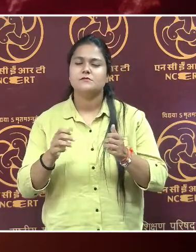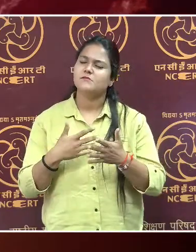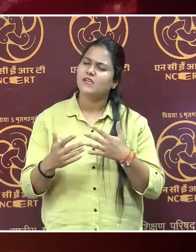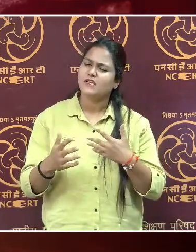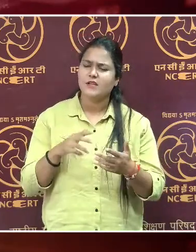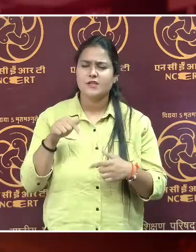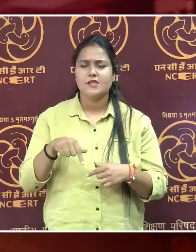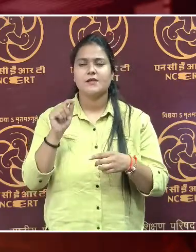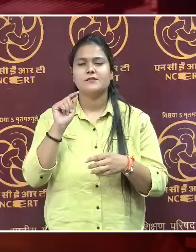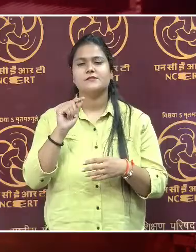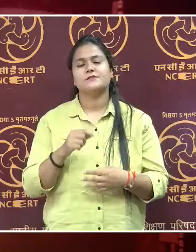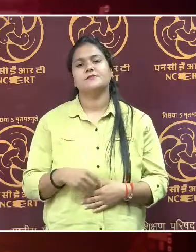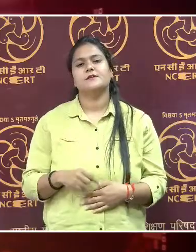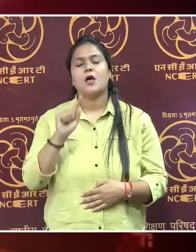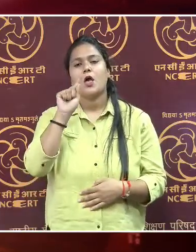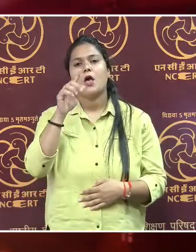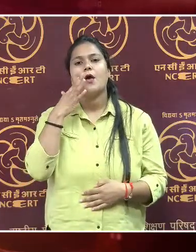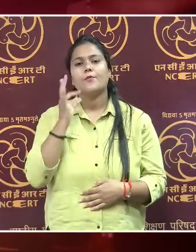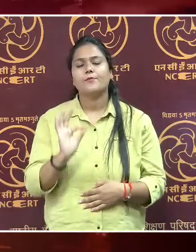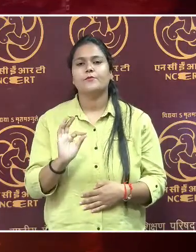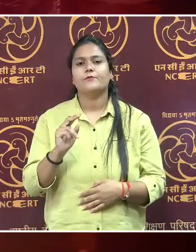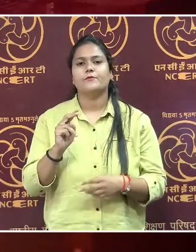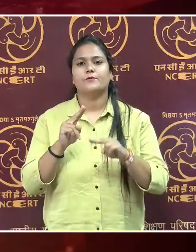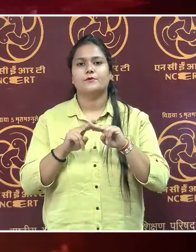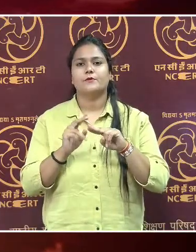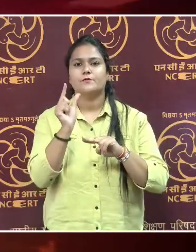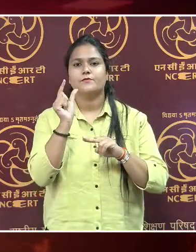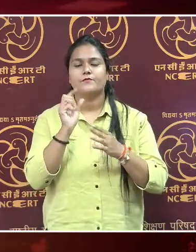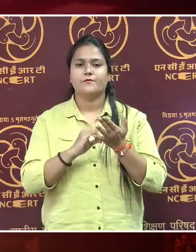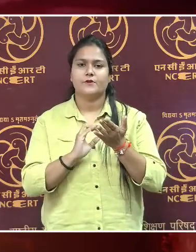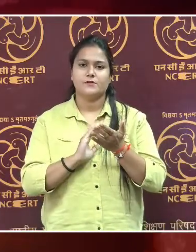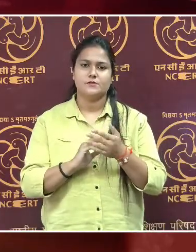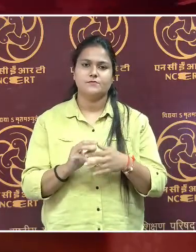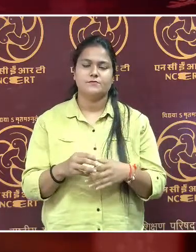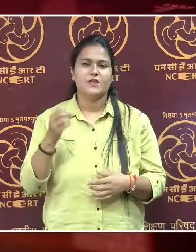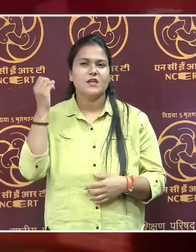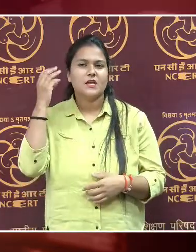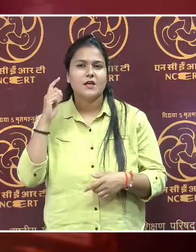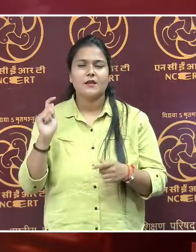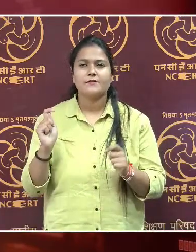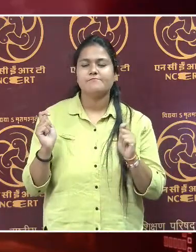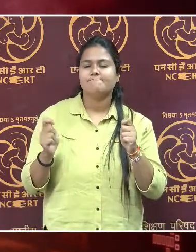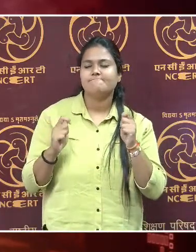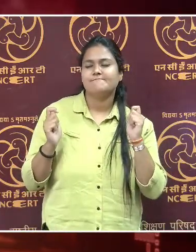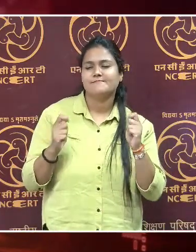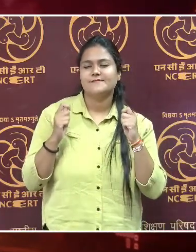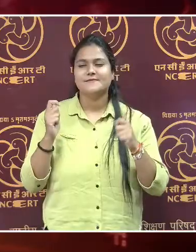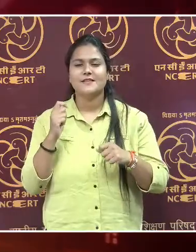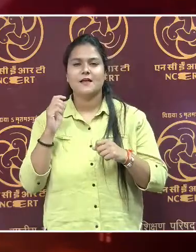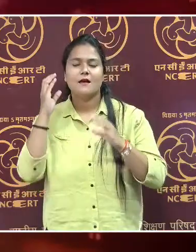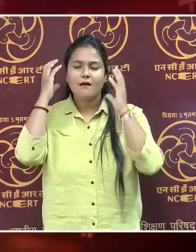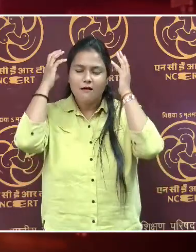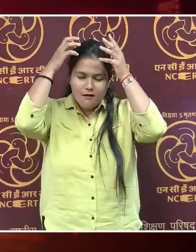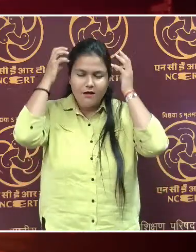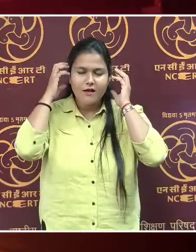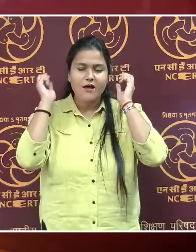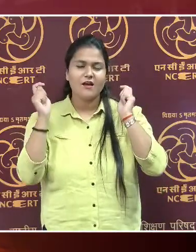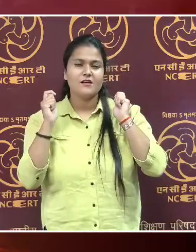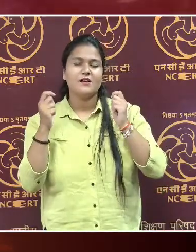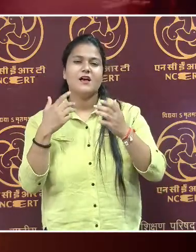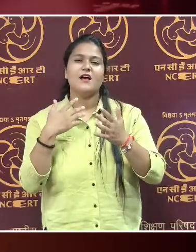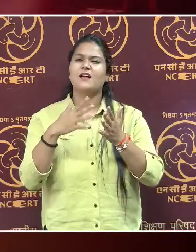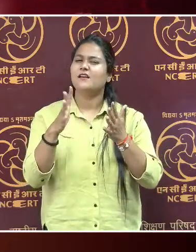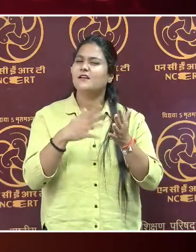Okay, other than that, the secondary thing comes in terms of hearing to the music or hearing people around you. Yeah. And